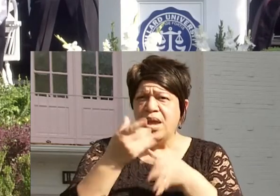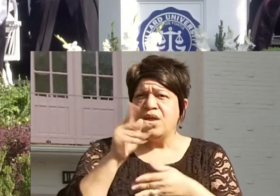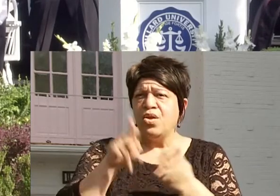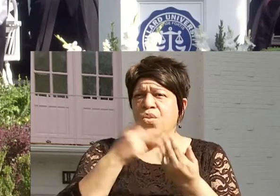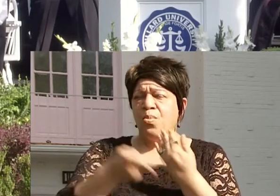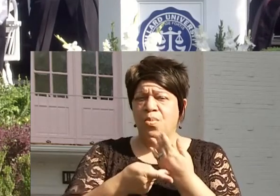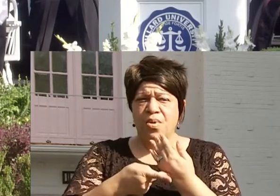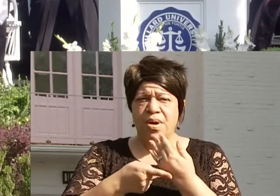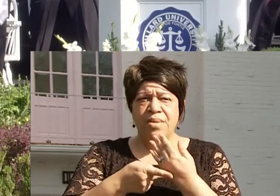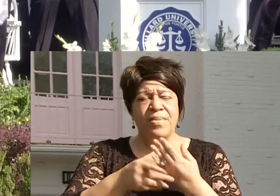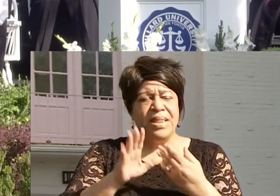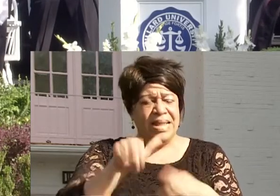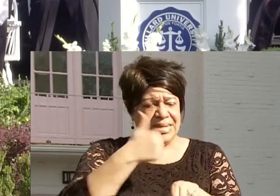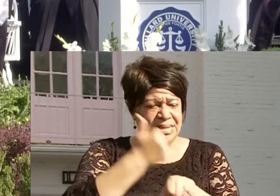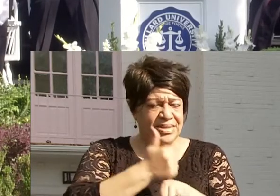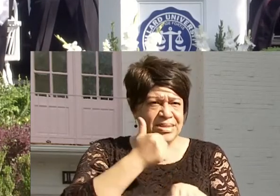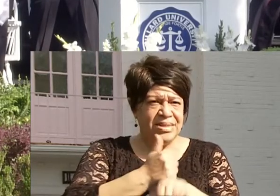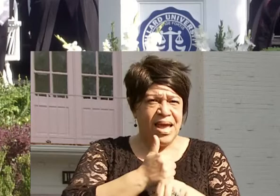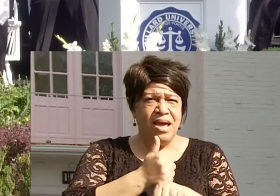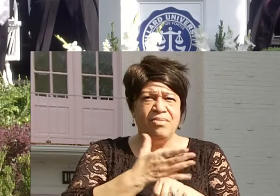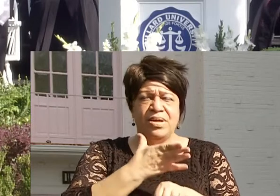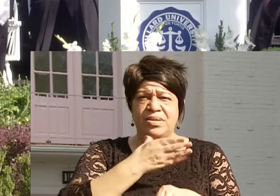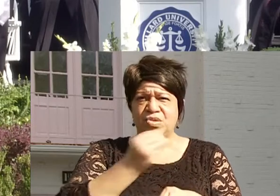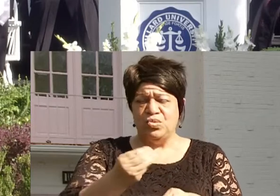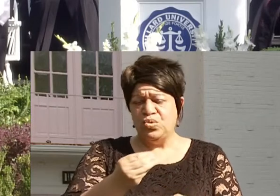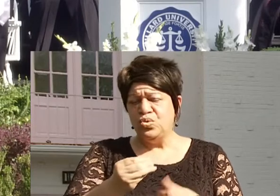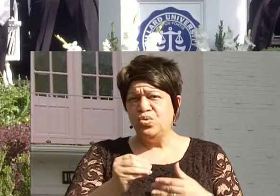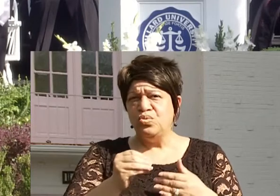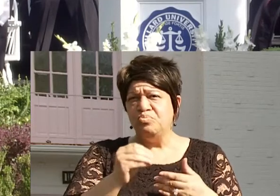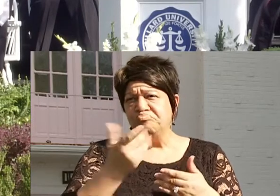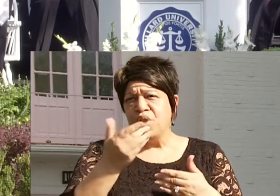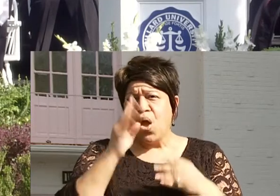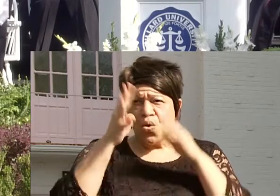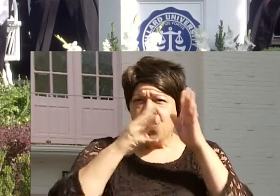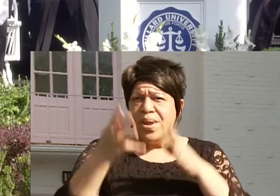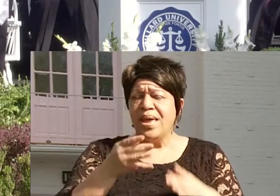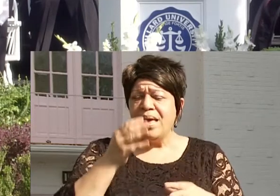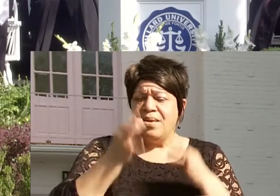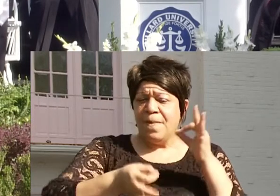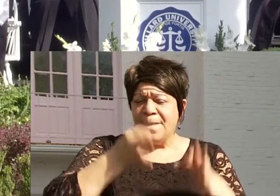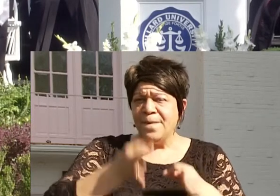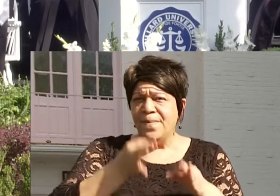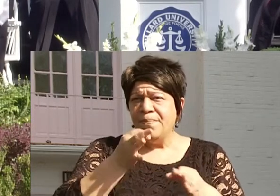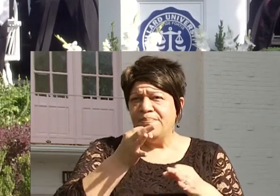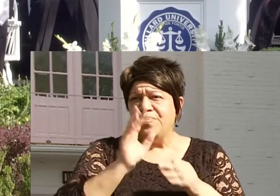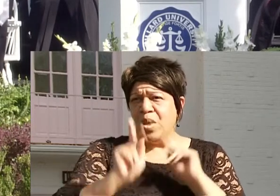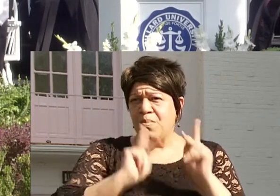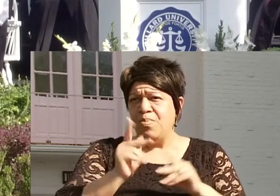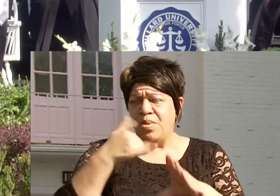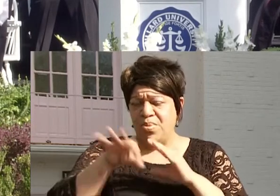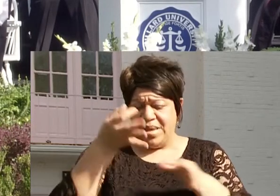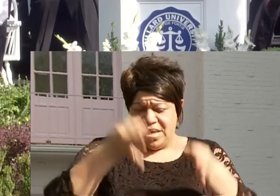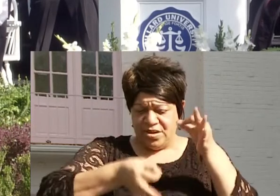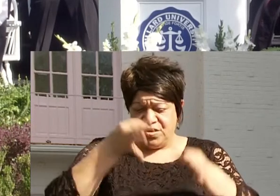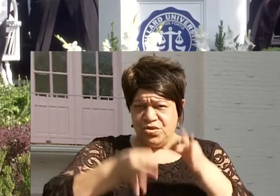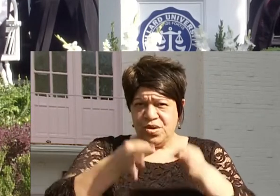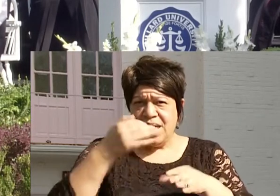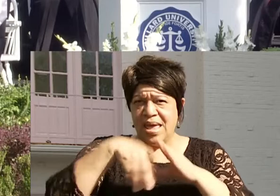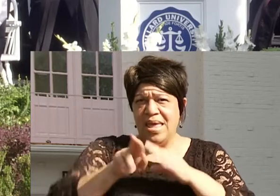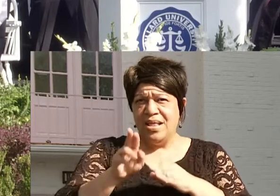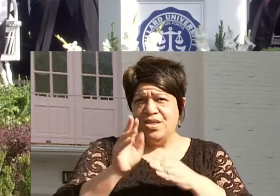a highly skilled cadre of racial justice attorneys committed to working in the southern region of the United